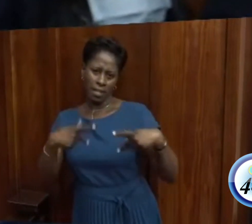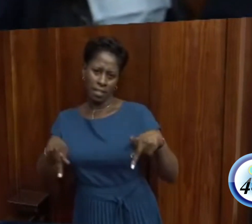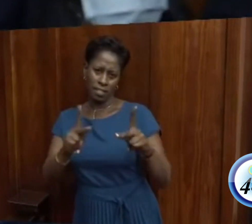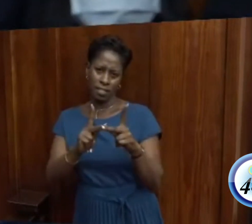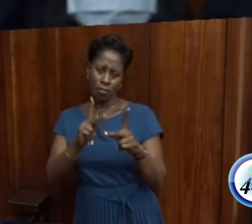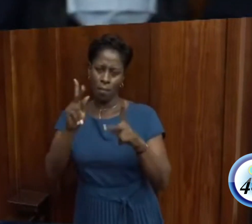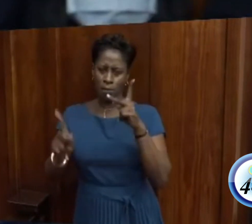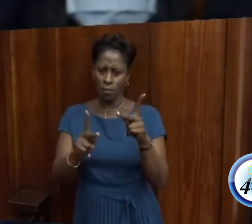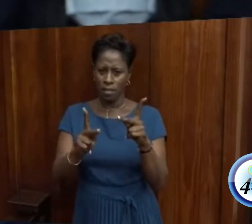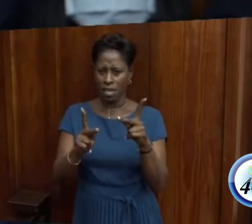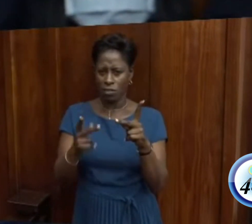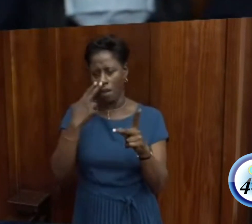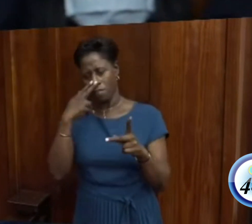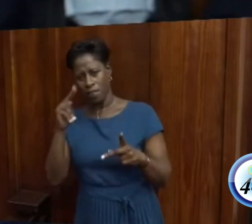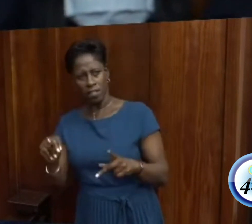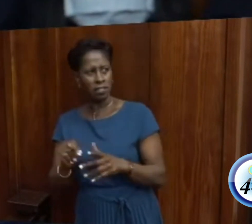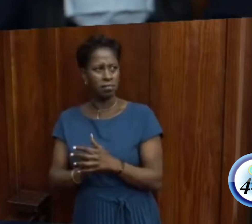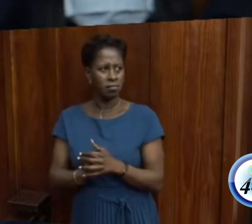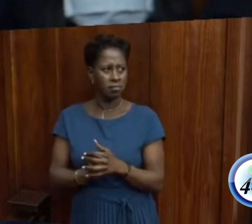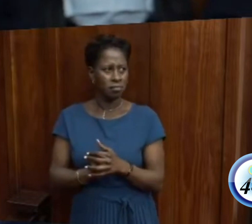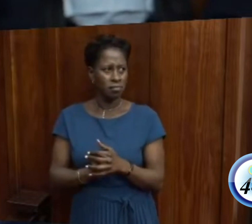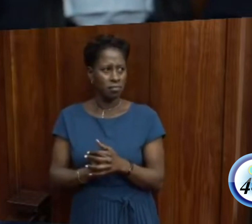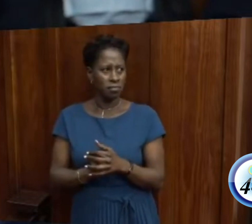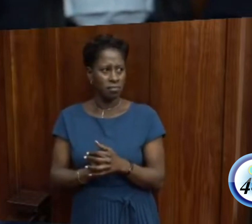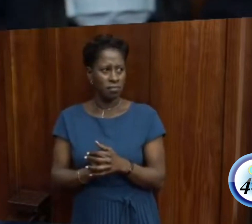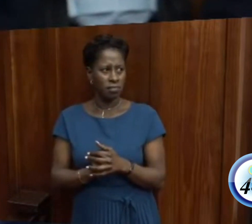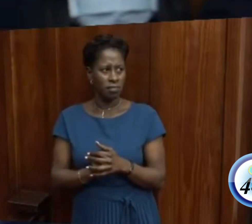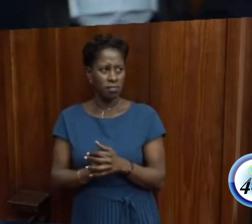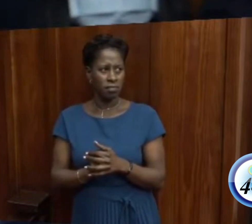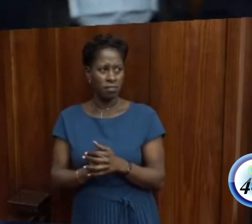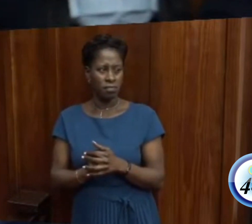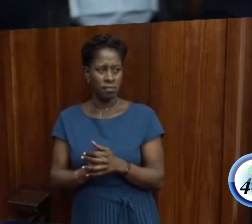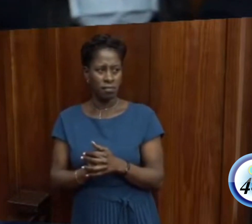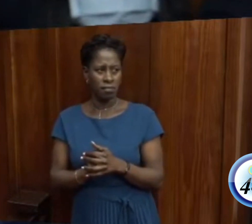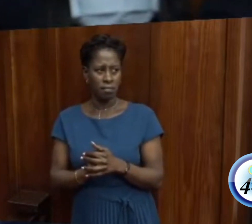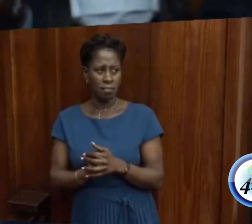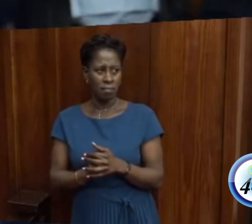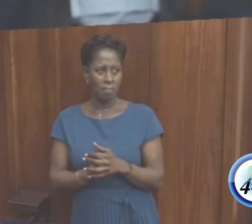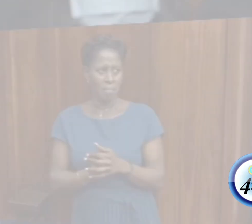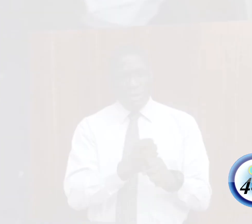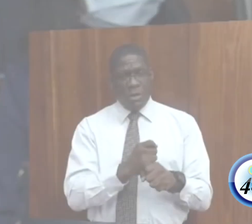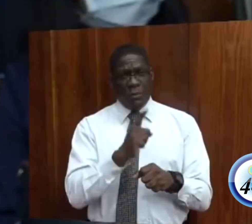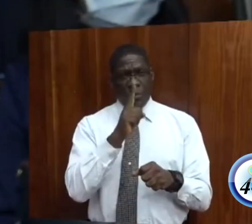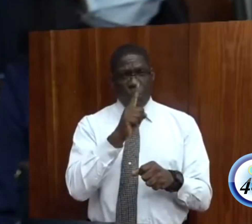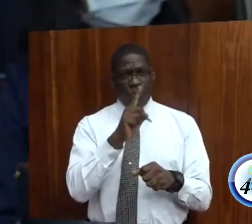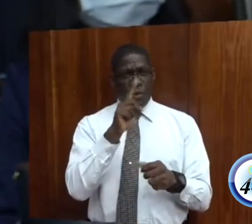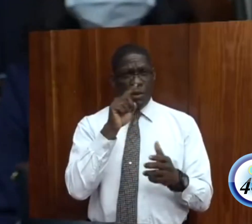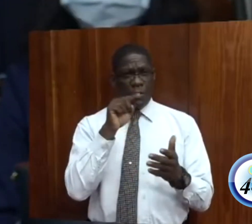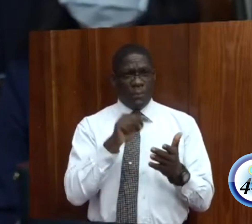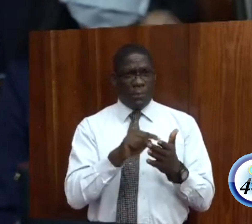hearing impaired can follow with the affairs of the state. President of the National Council of and for Persons